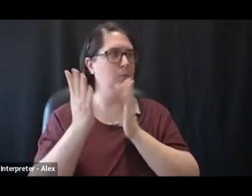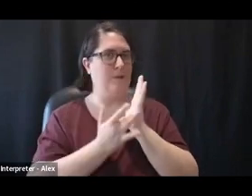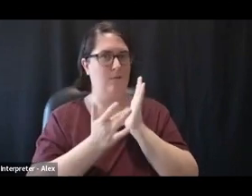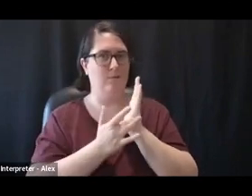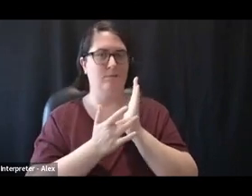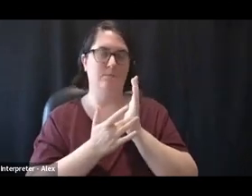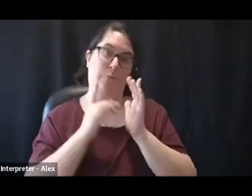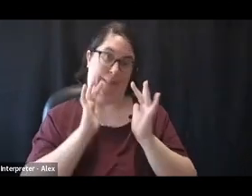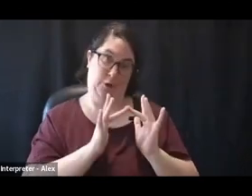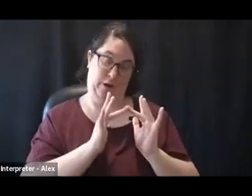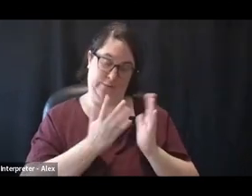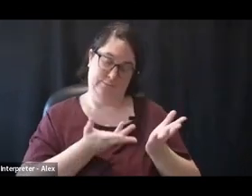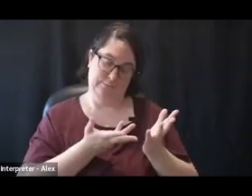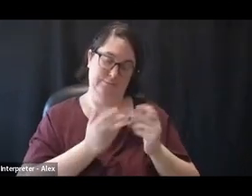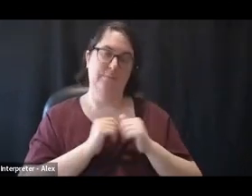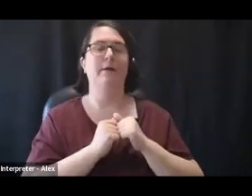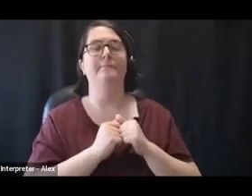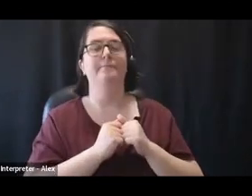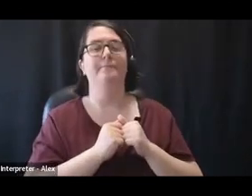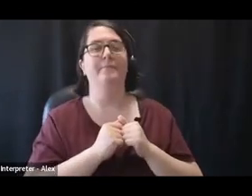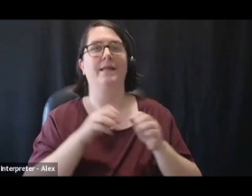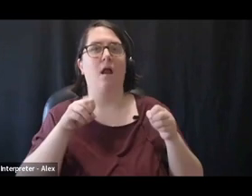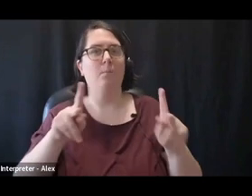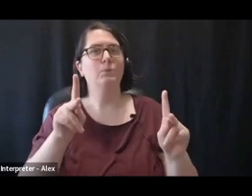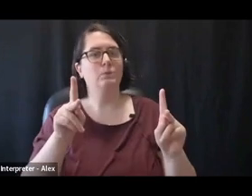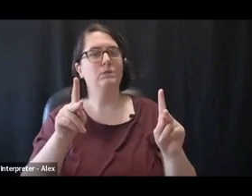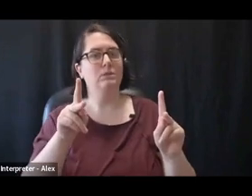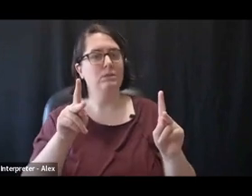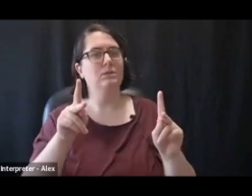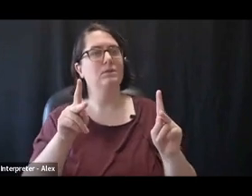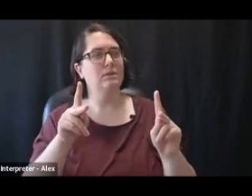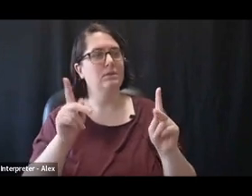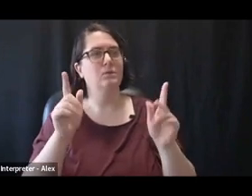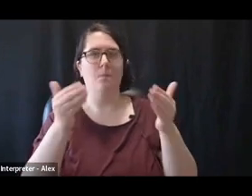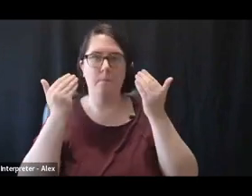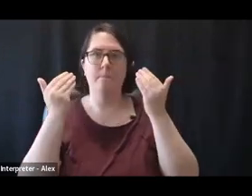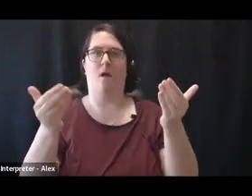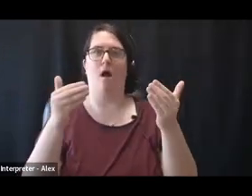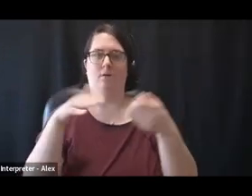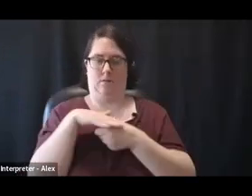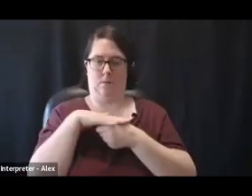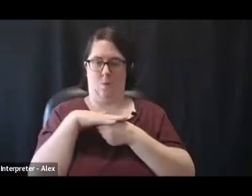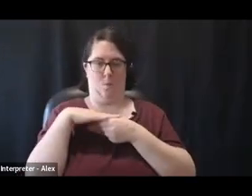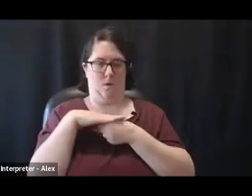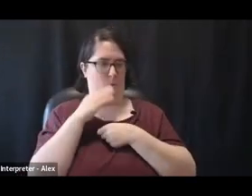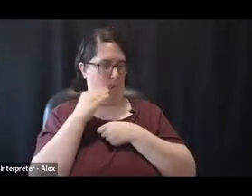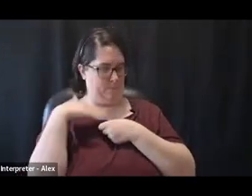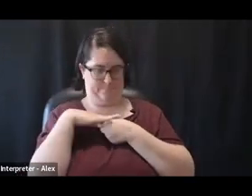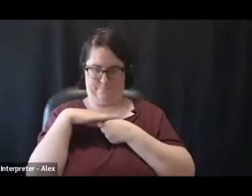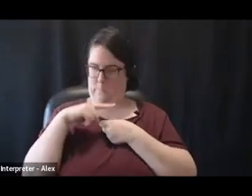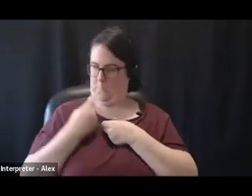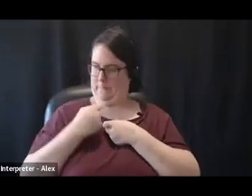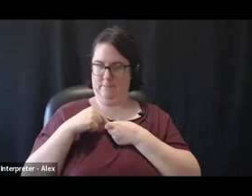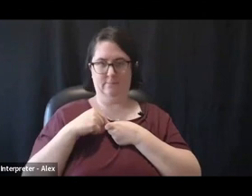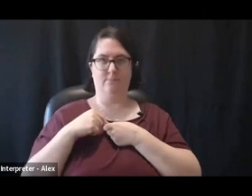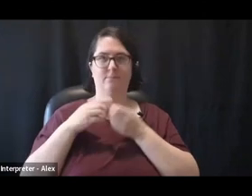talking about the internet here, is an opportunity to really move beyond the local community, right? And thinking about